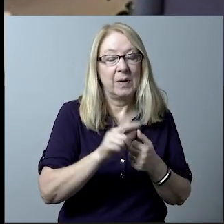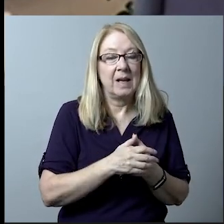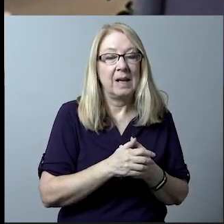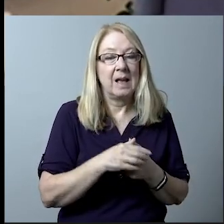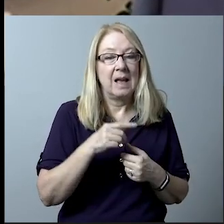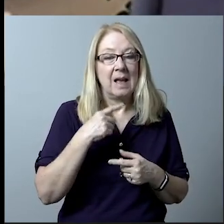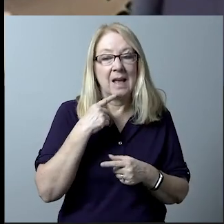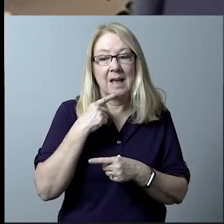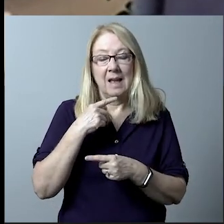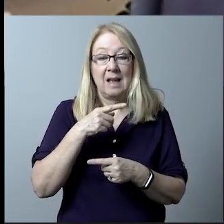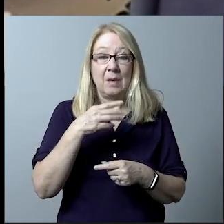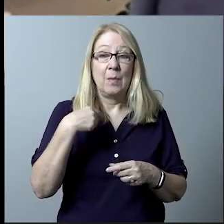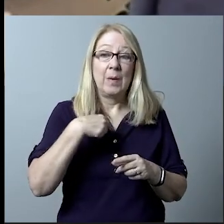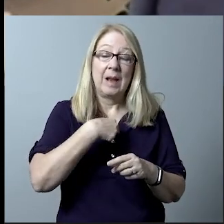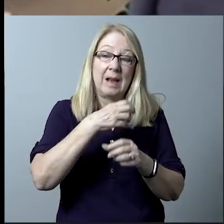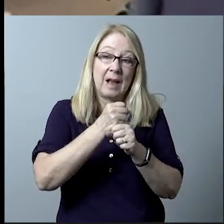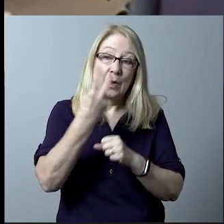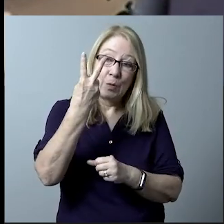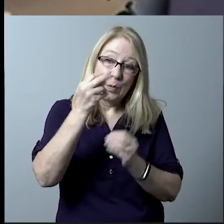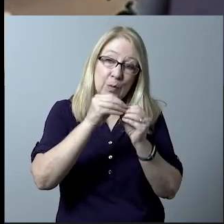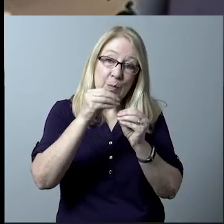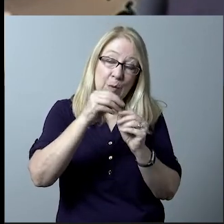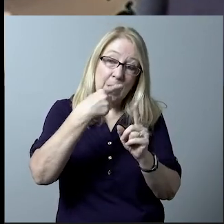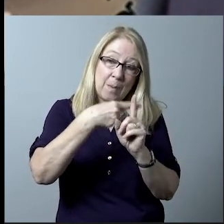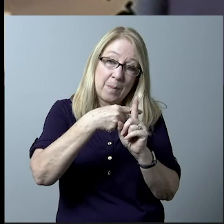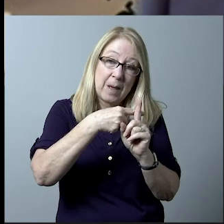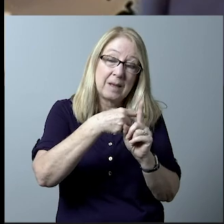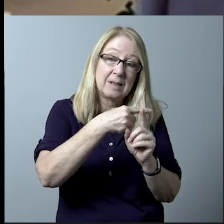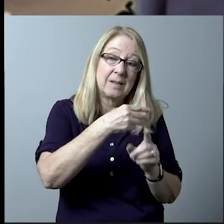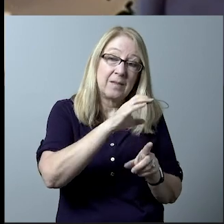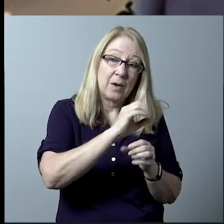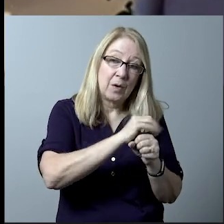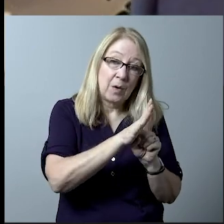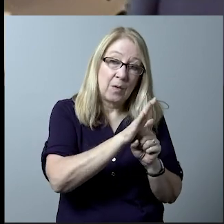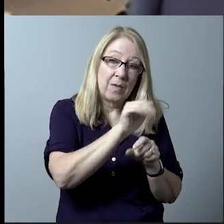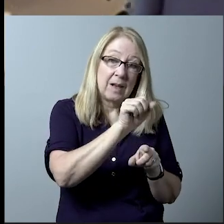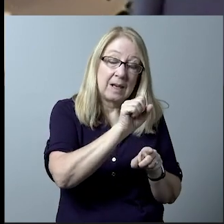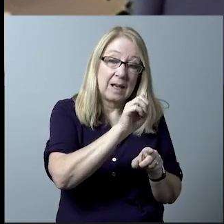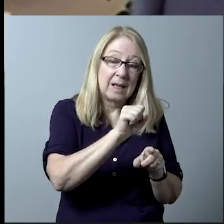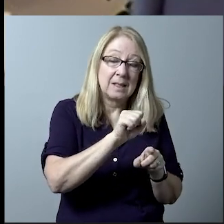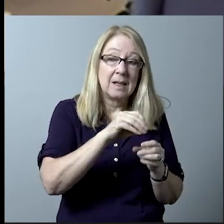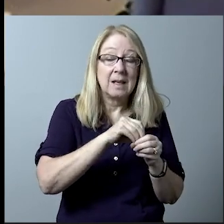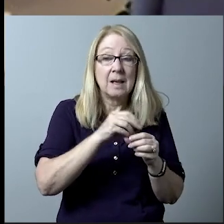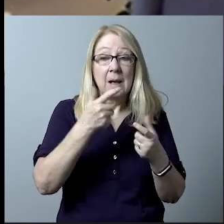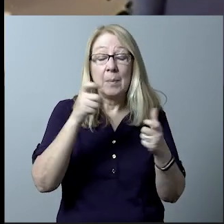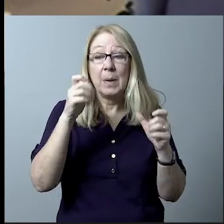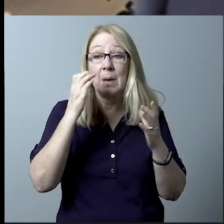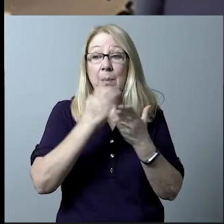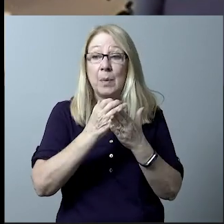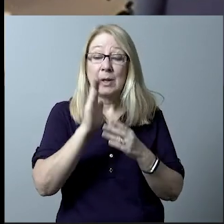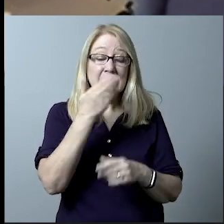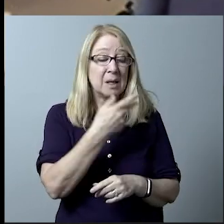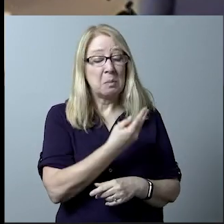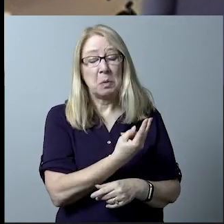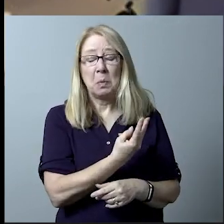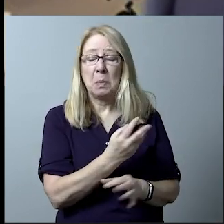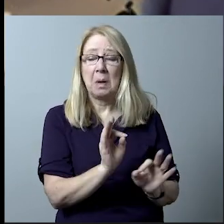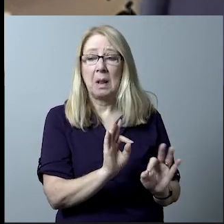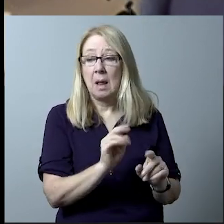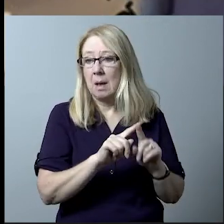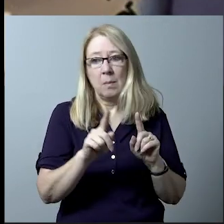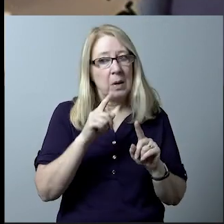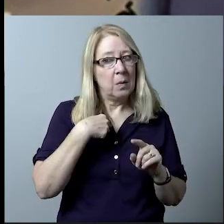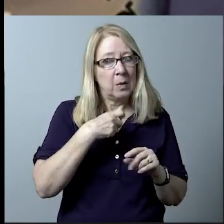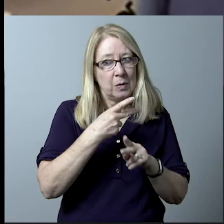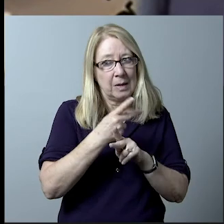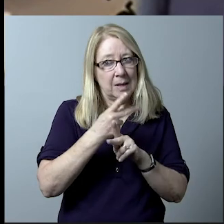And you just heard Stephanie say we got 2 more positive cases. In the big picture of things, it's not much, but I would prefer that